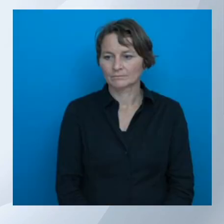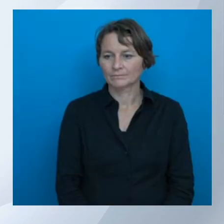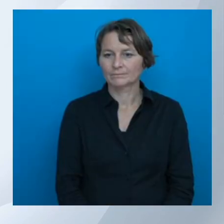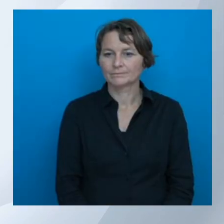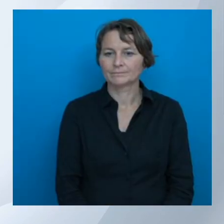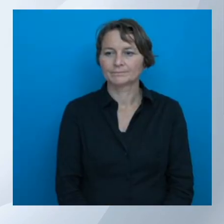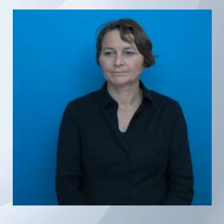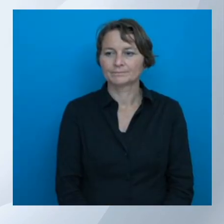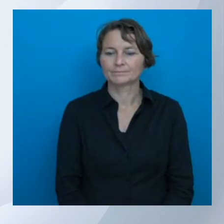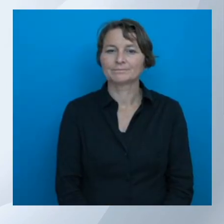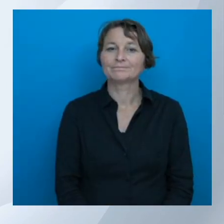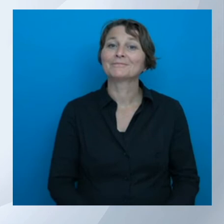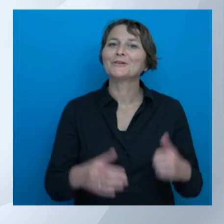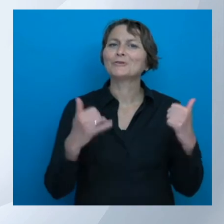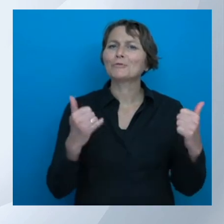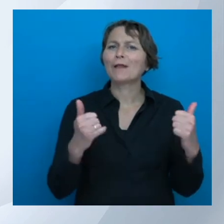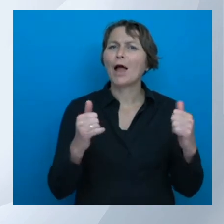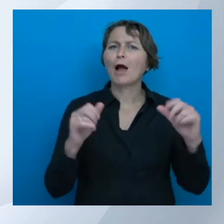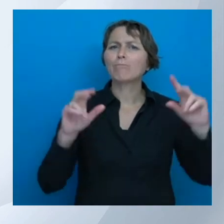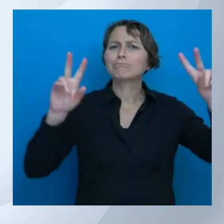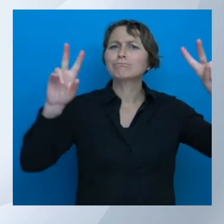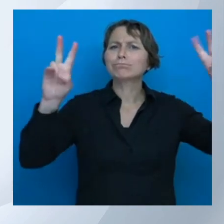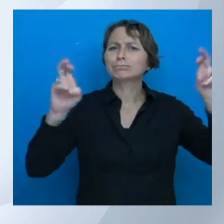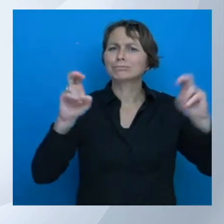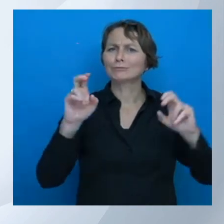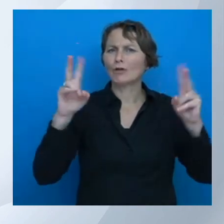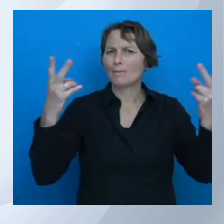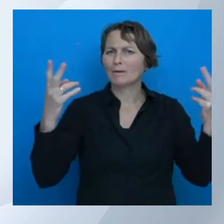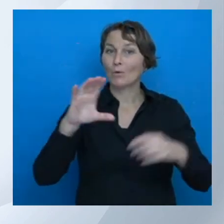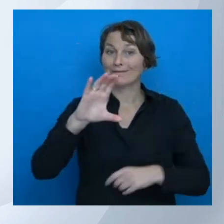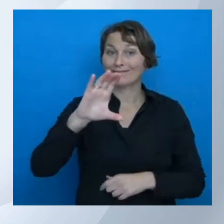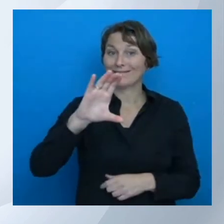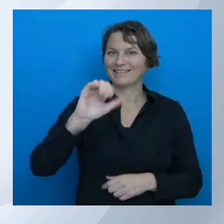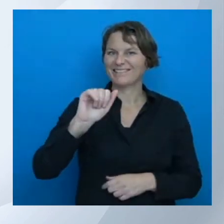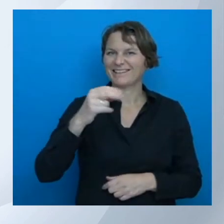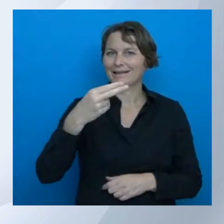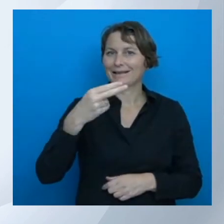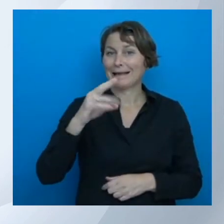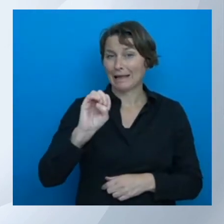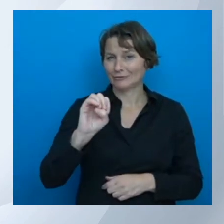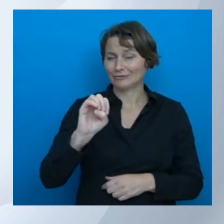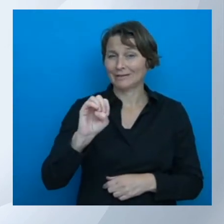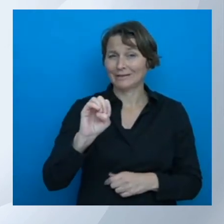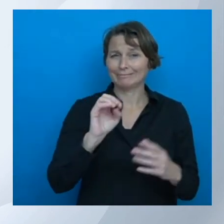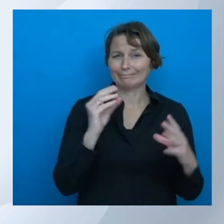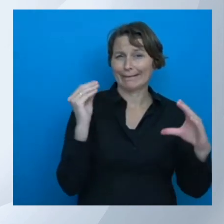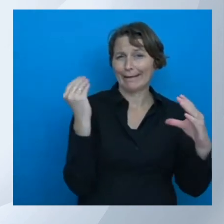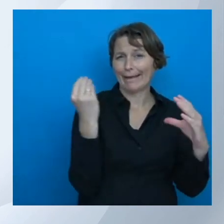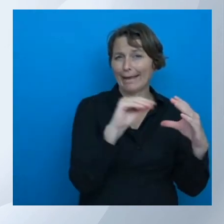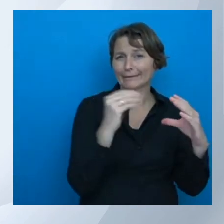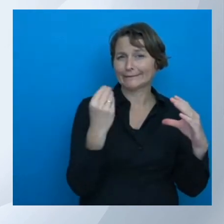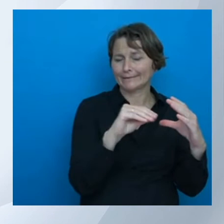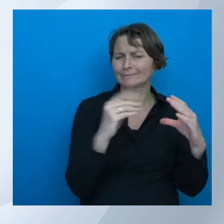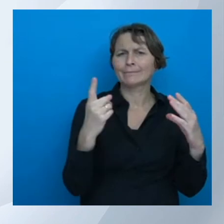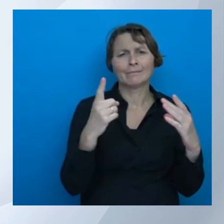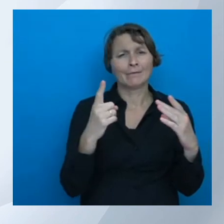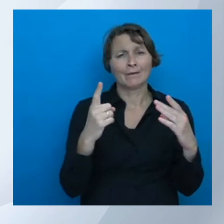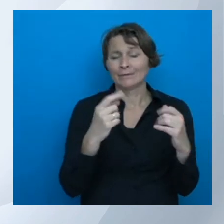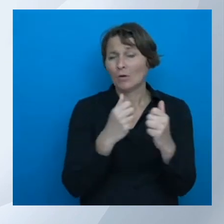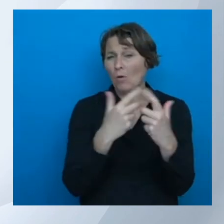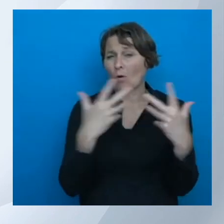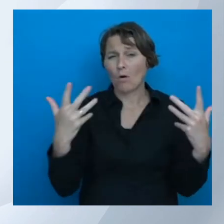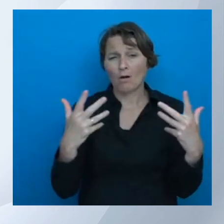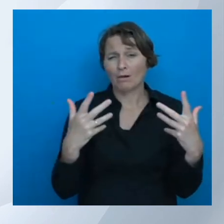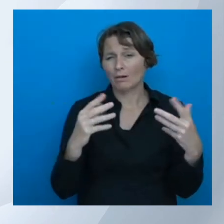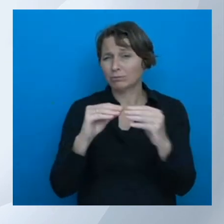Let's talk about caching. Caching is always a challenge in every application. There's this famous quote by Phil Carlton who says